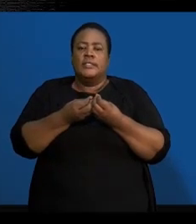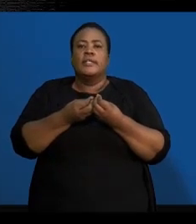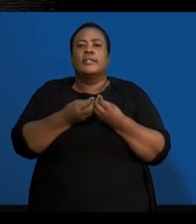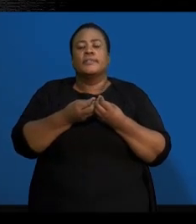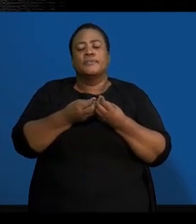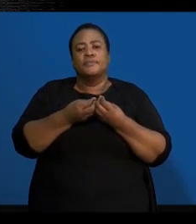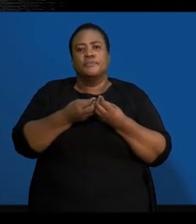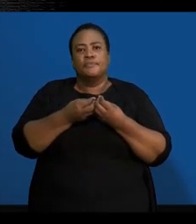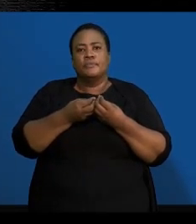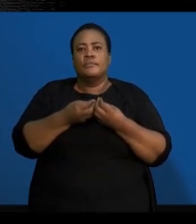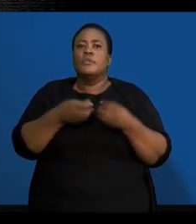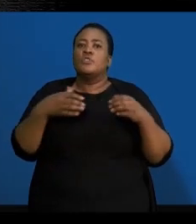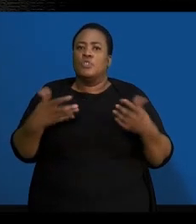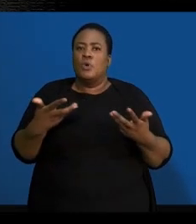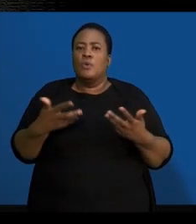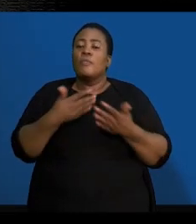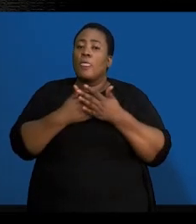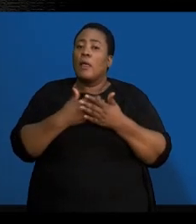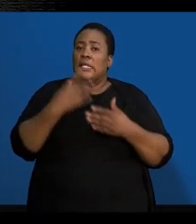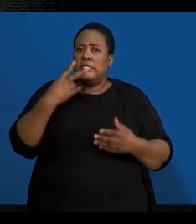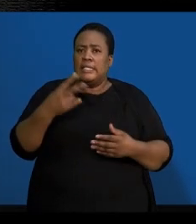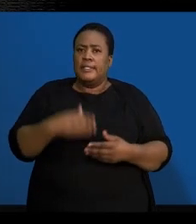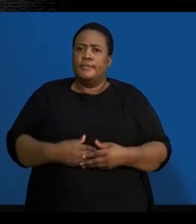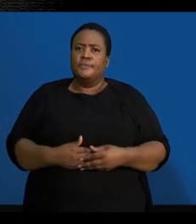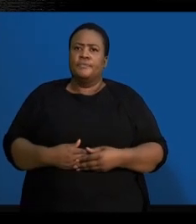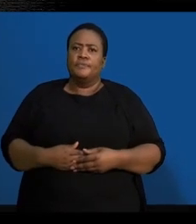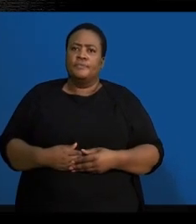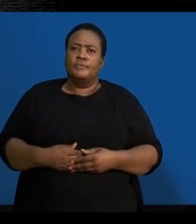to highlight. So you can see here they've